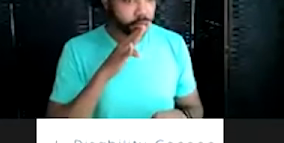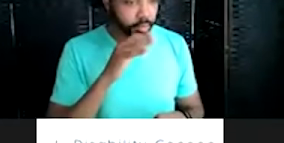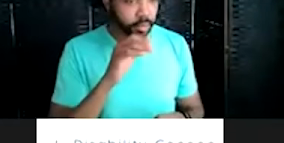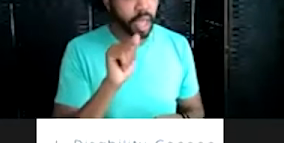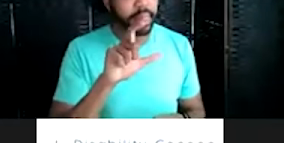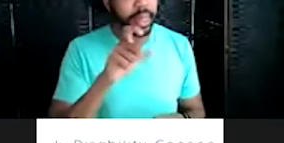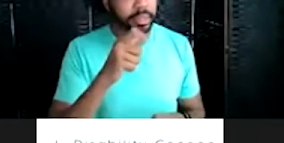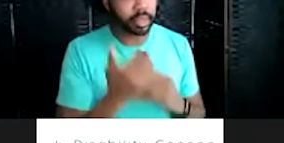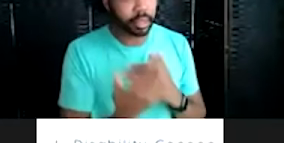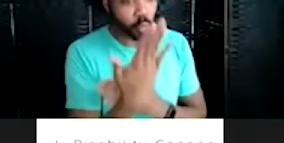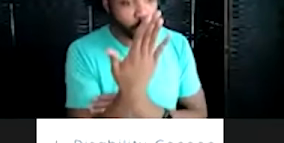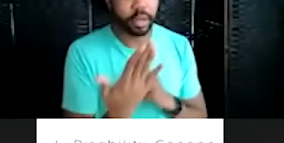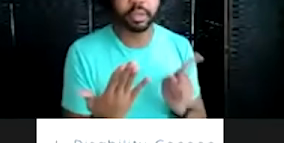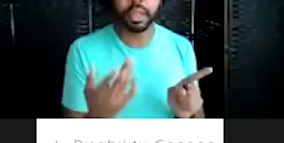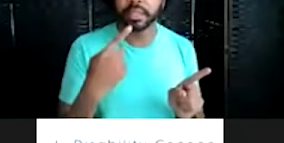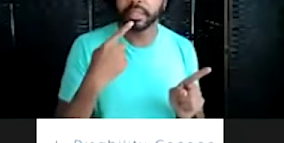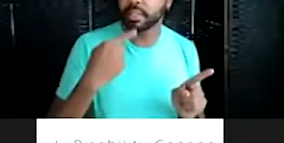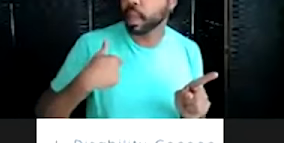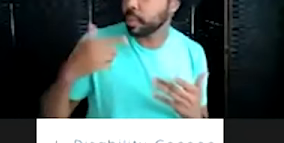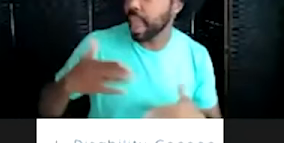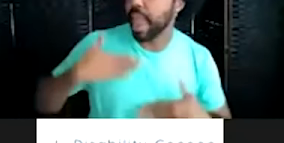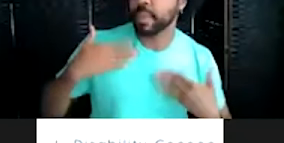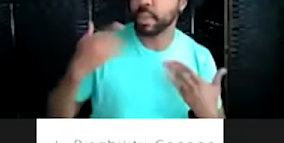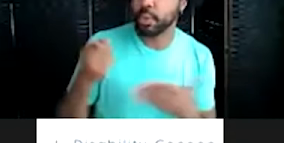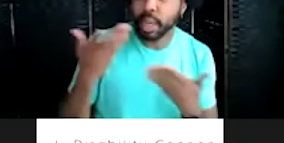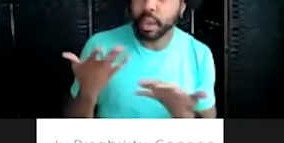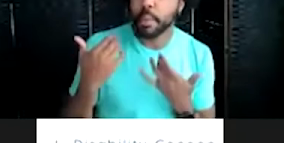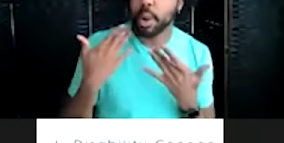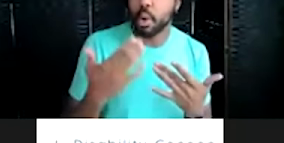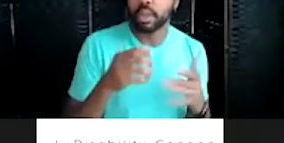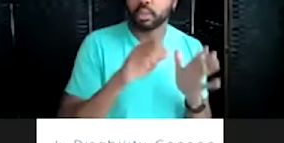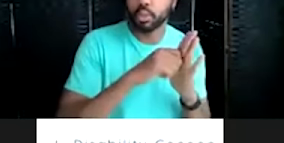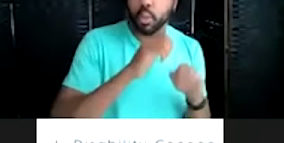I am so happy you are here. Let me get the lights on for you.